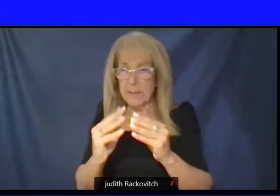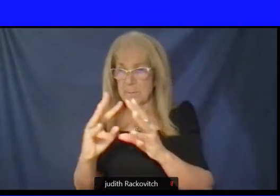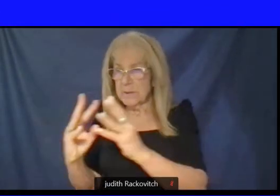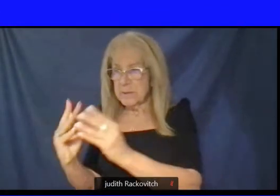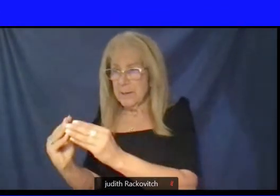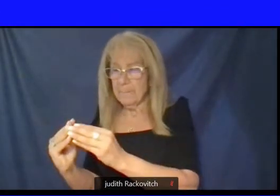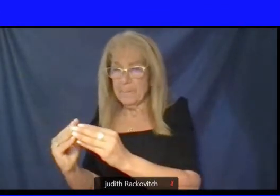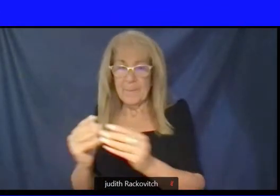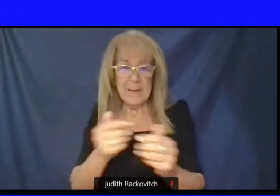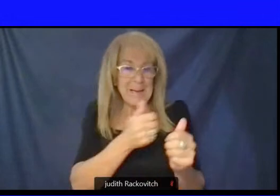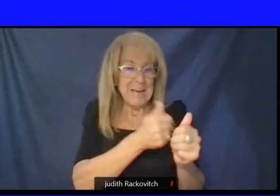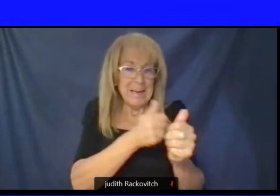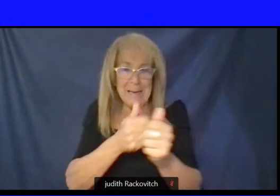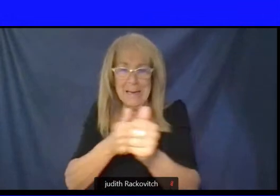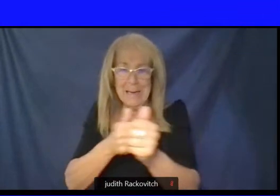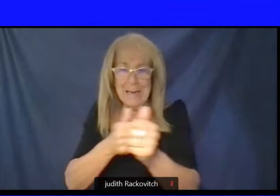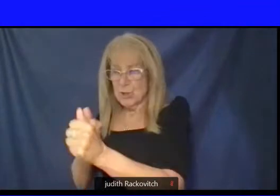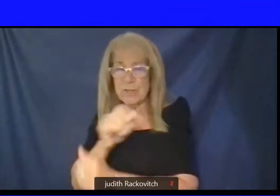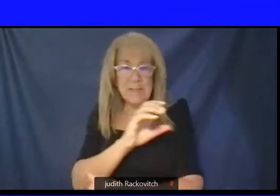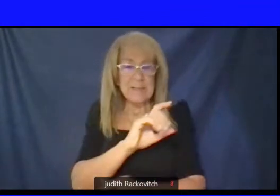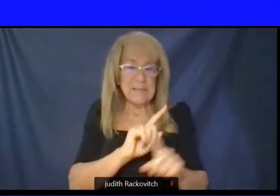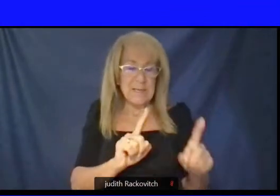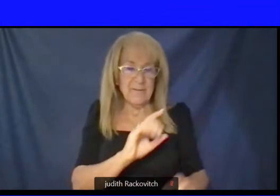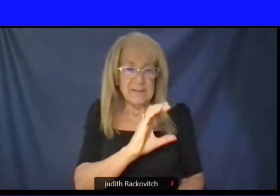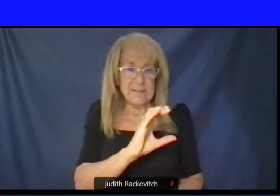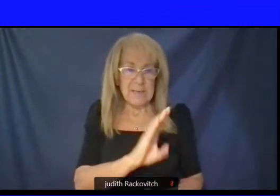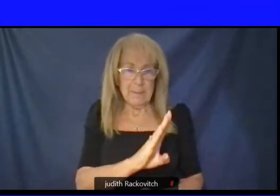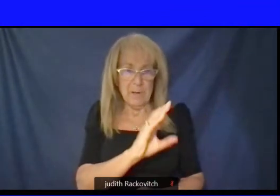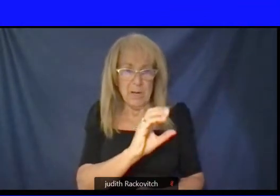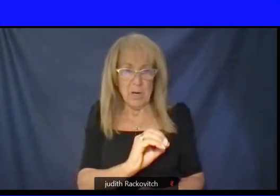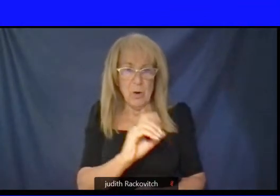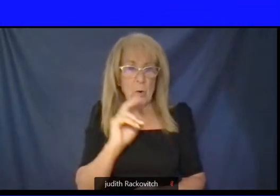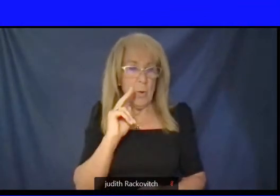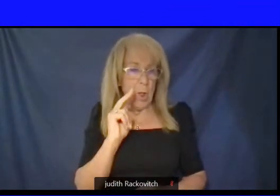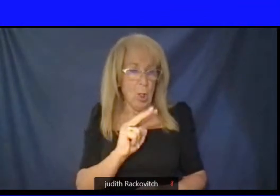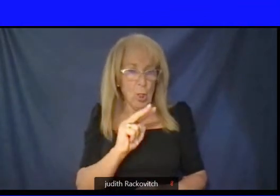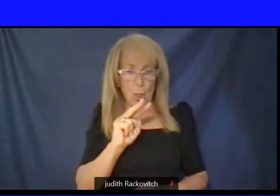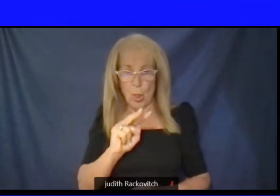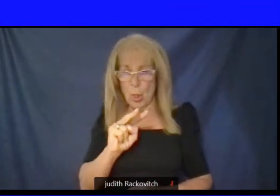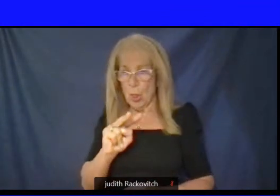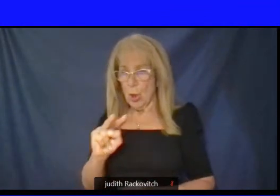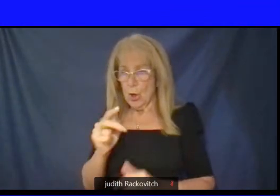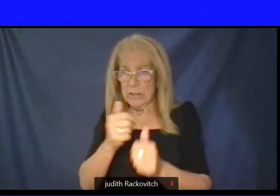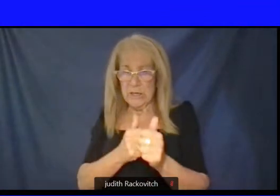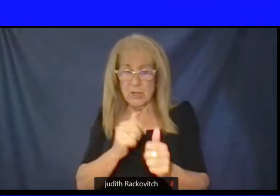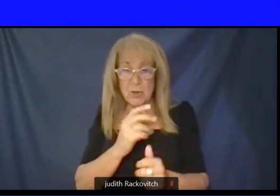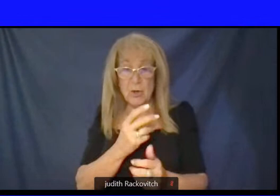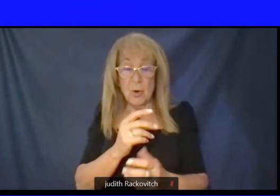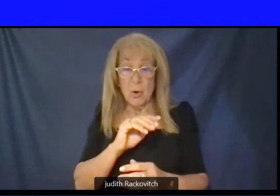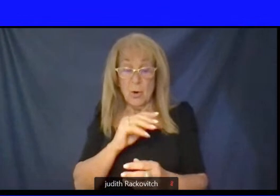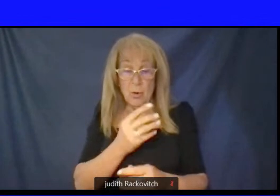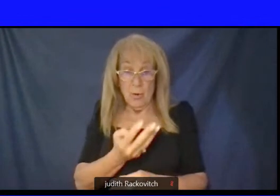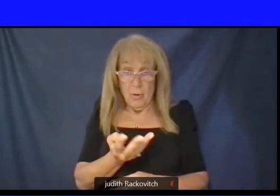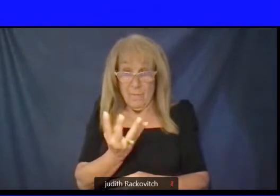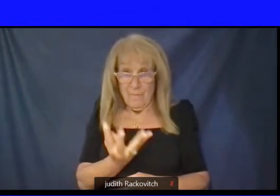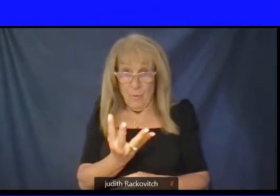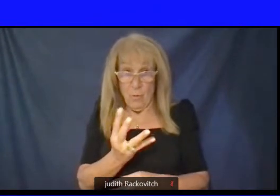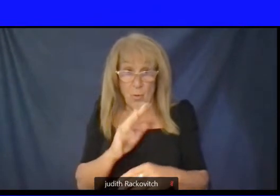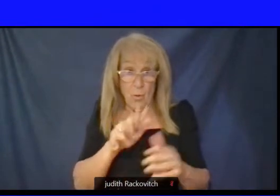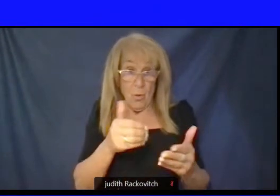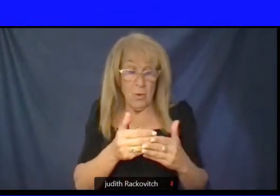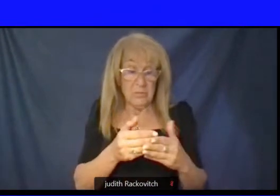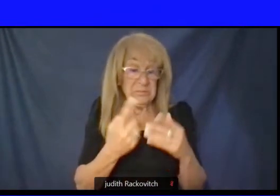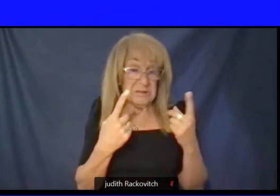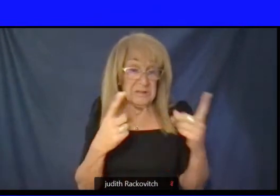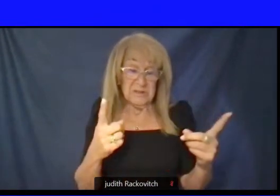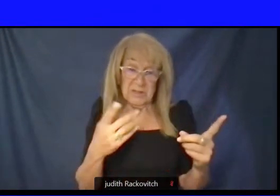it really is a great program, and I applaud the work you guys are doing. So with that, any other questions? Otherwise,